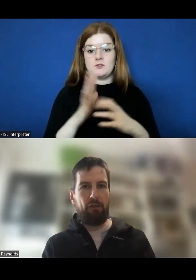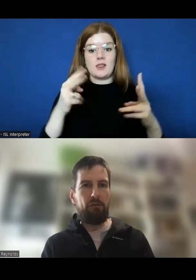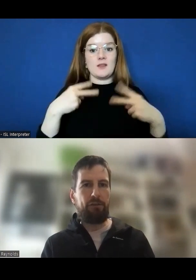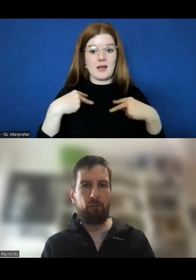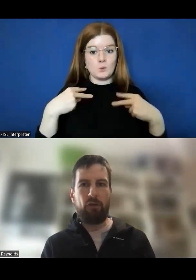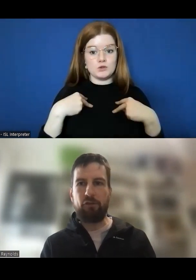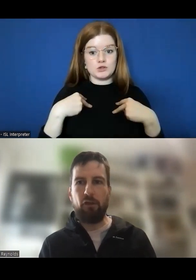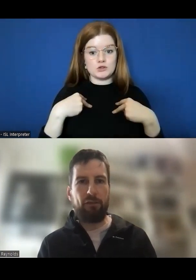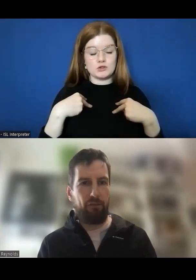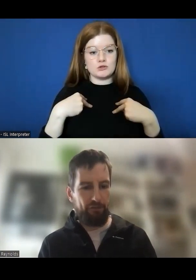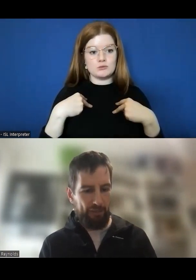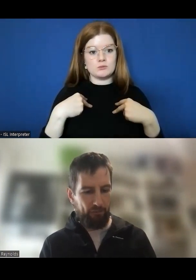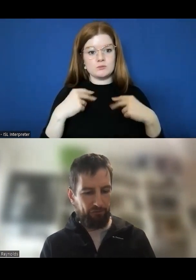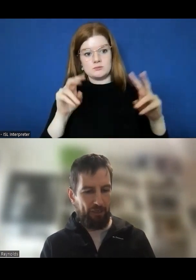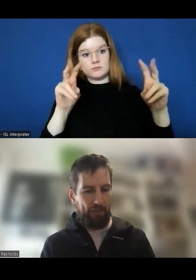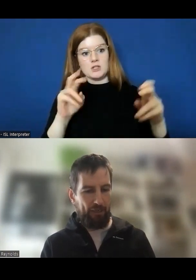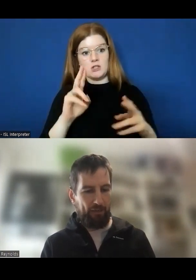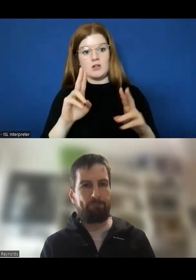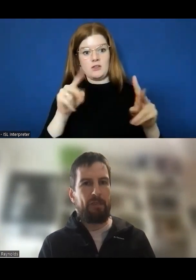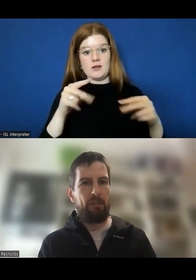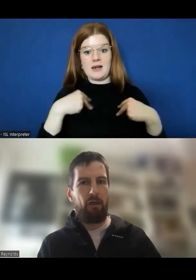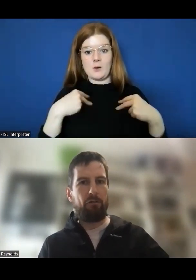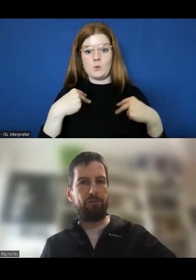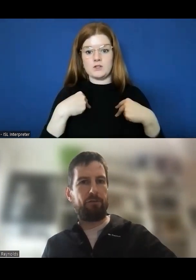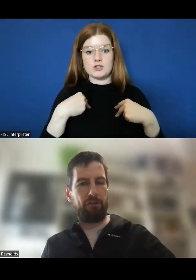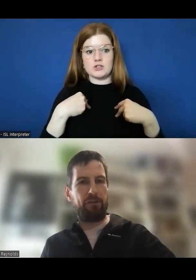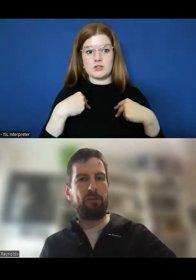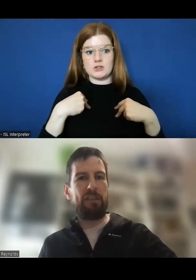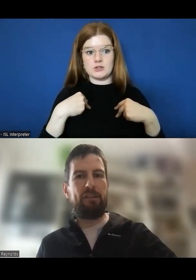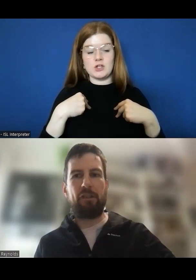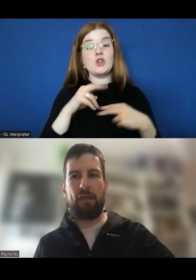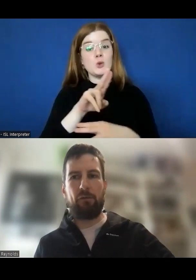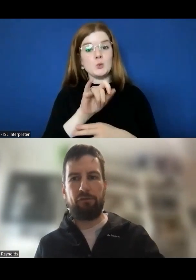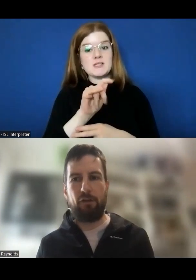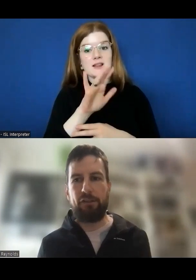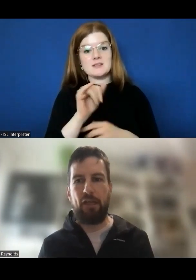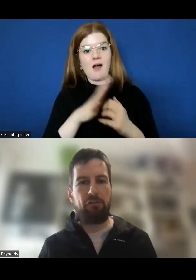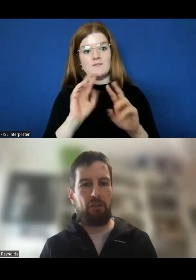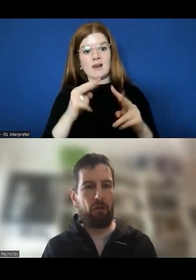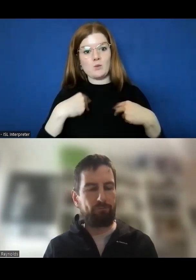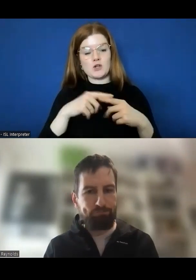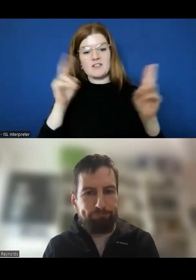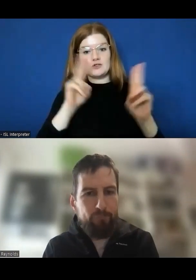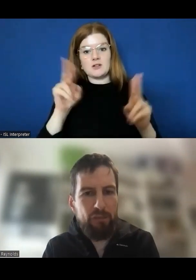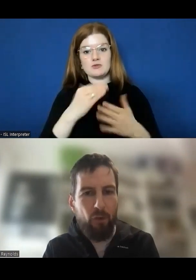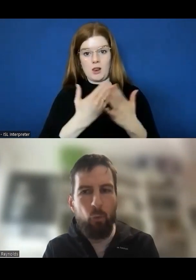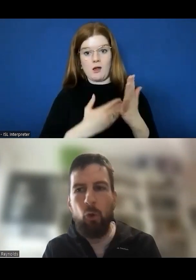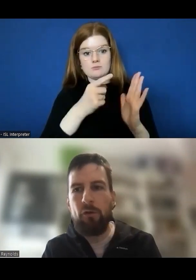language, what I've called there on the slide, the language the utility of the language of international